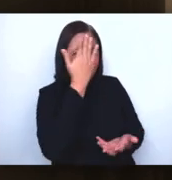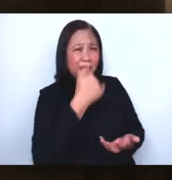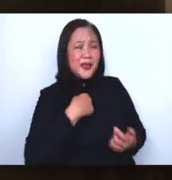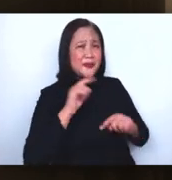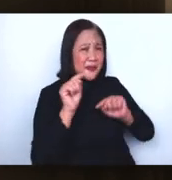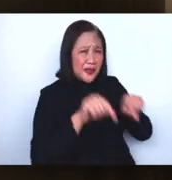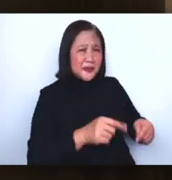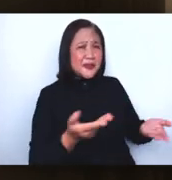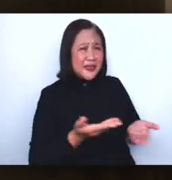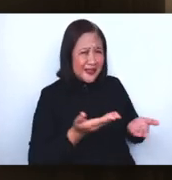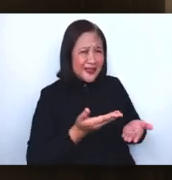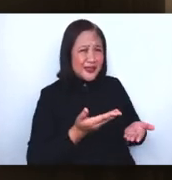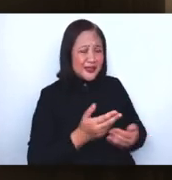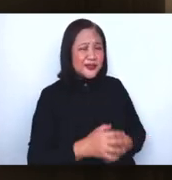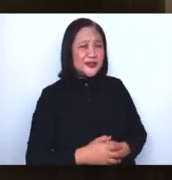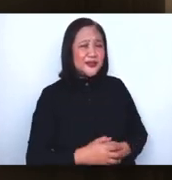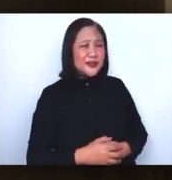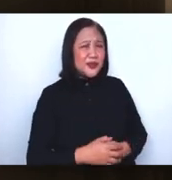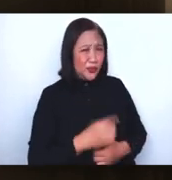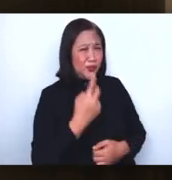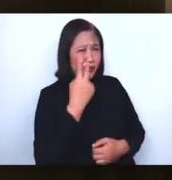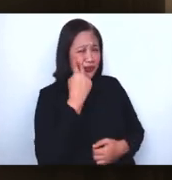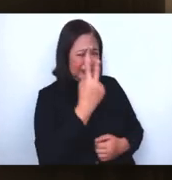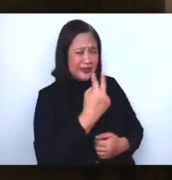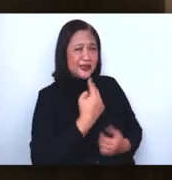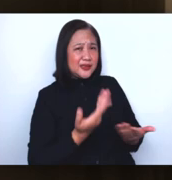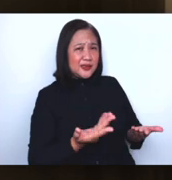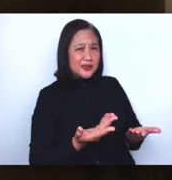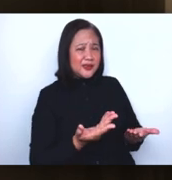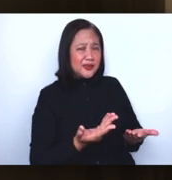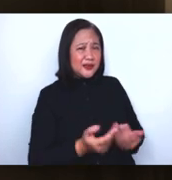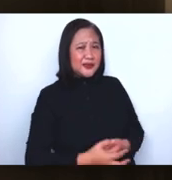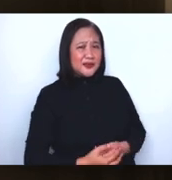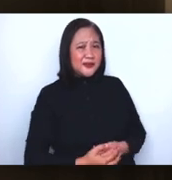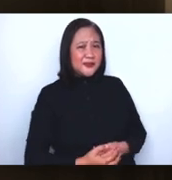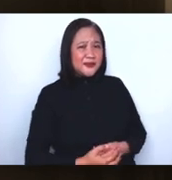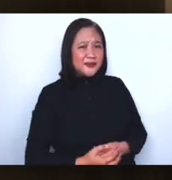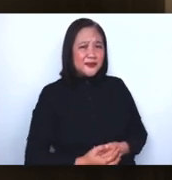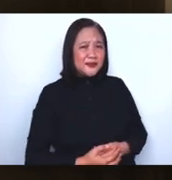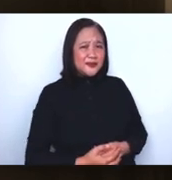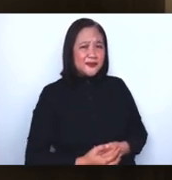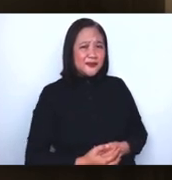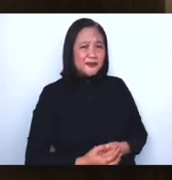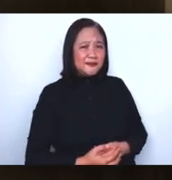That's why I came, Maria Teresa. Don't you see?